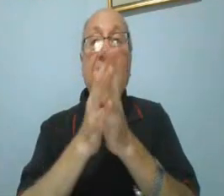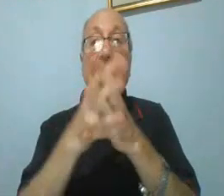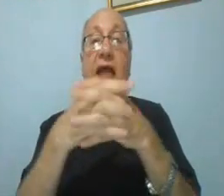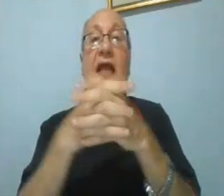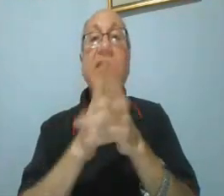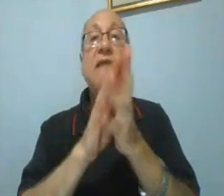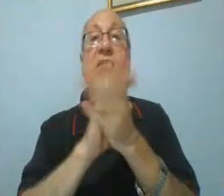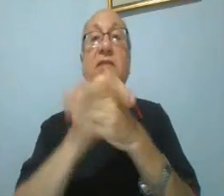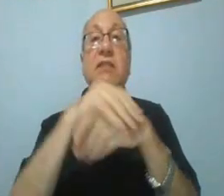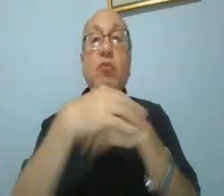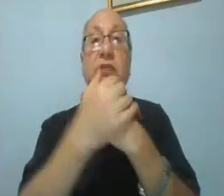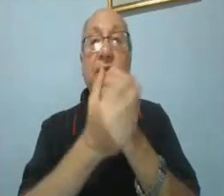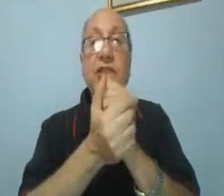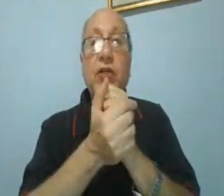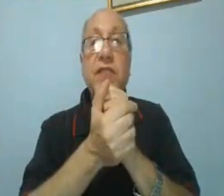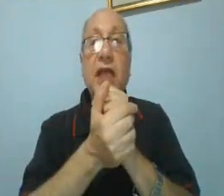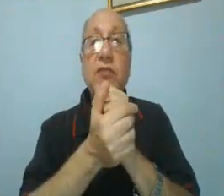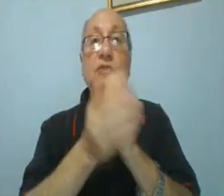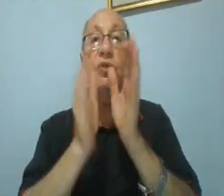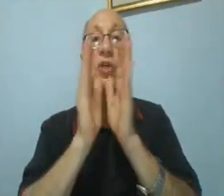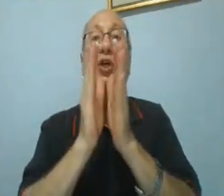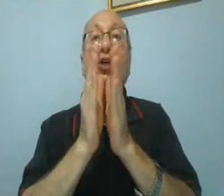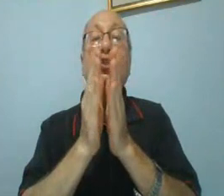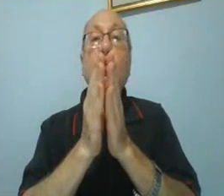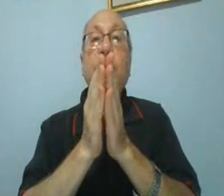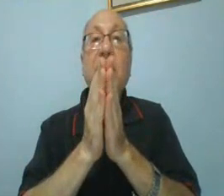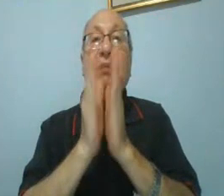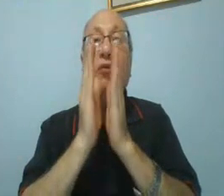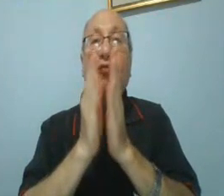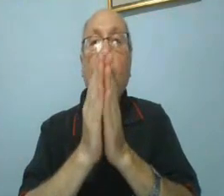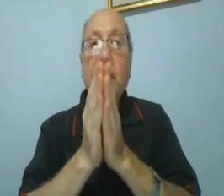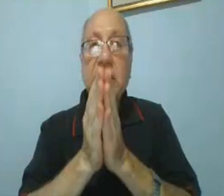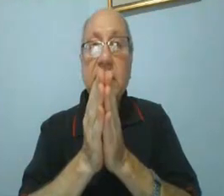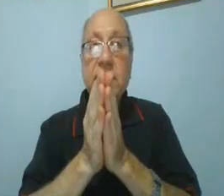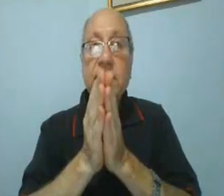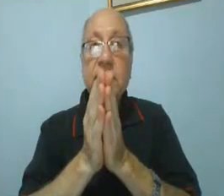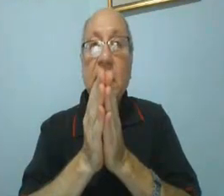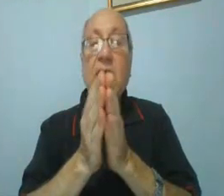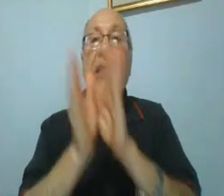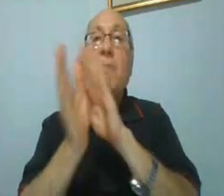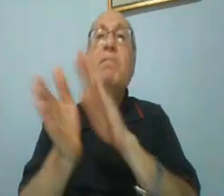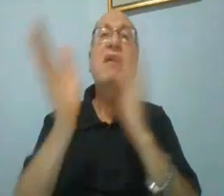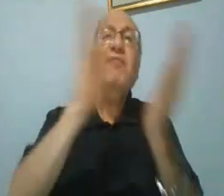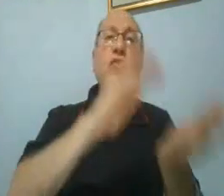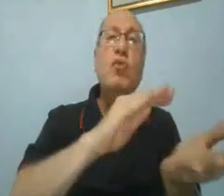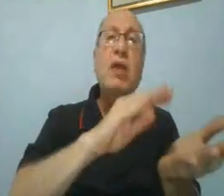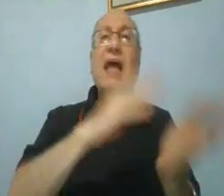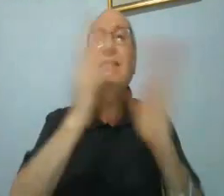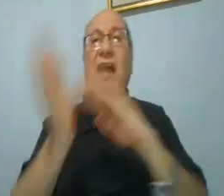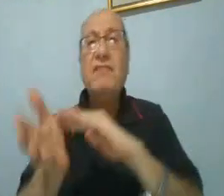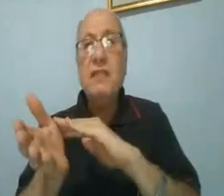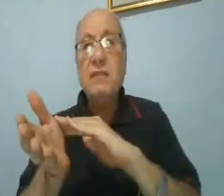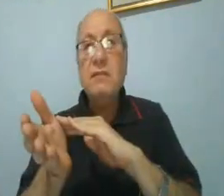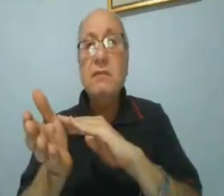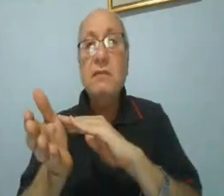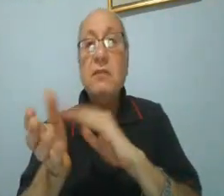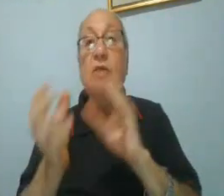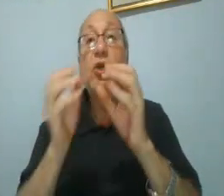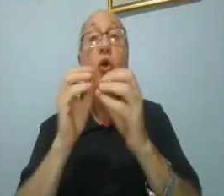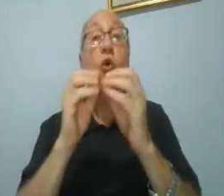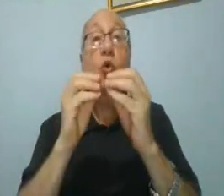Washing the hand and decontamination of the hand should be performed before and after